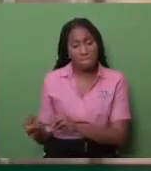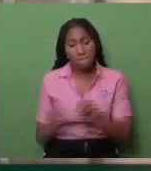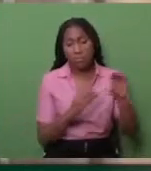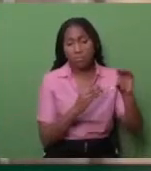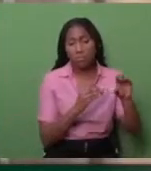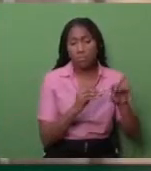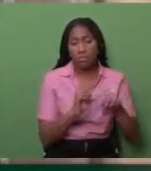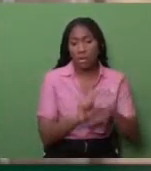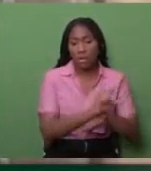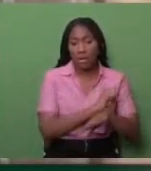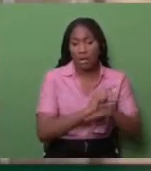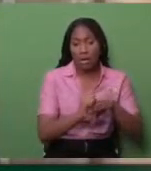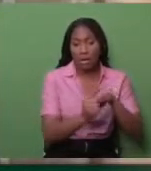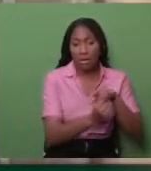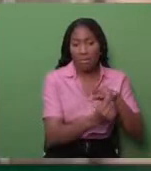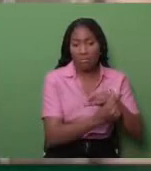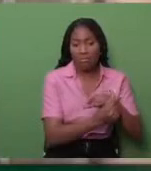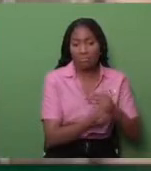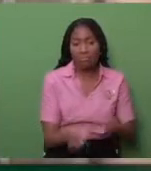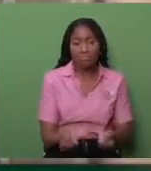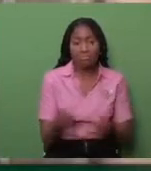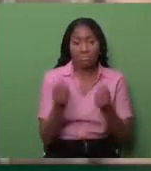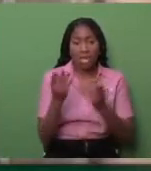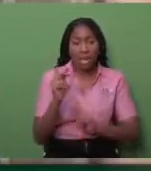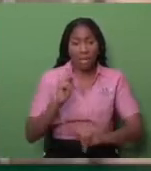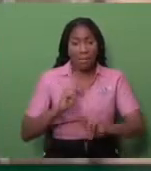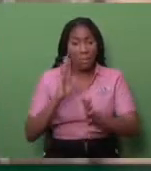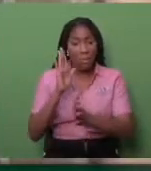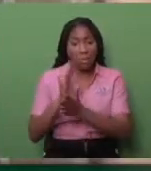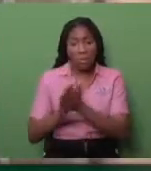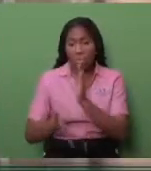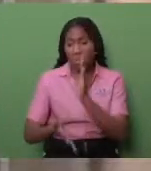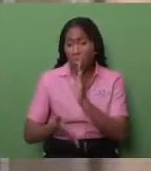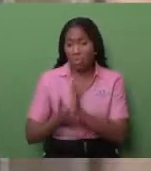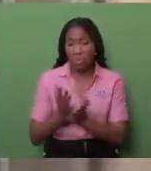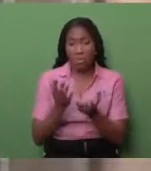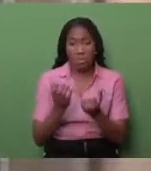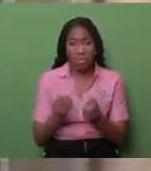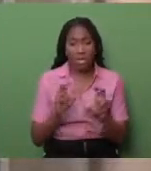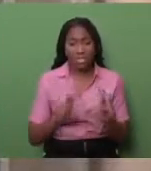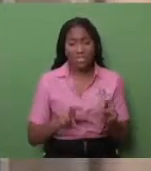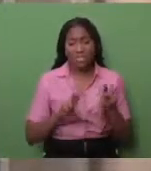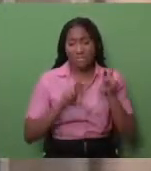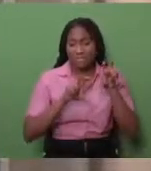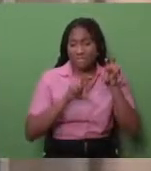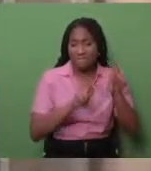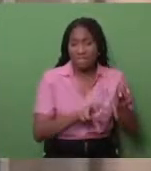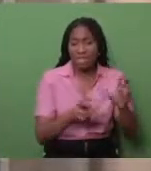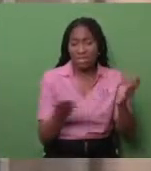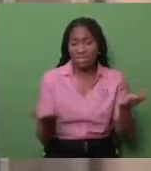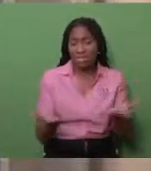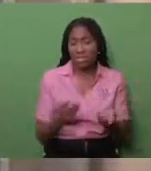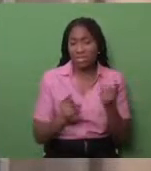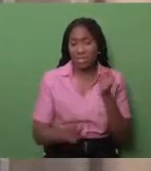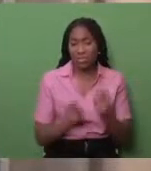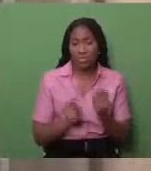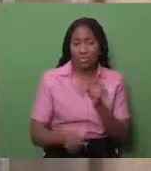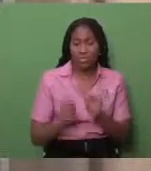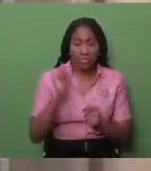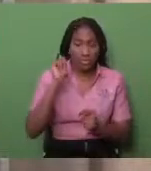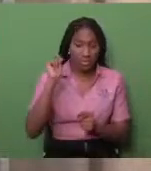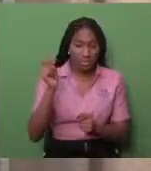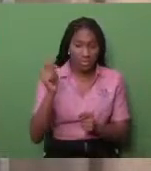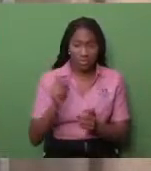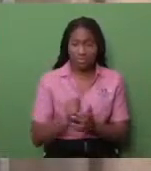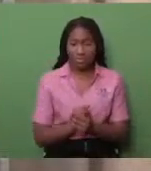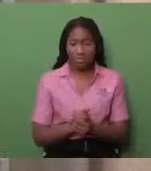of Trinidad and Tobago at an alarming rate because they have no confidence in this government and their half-baked economic plans.